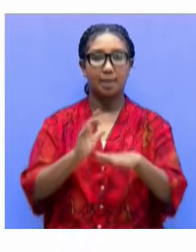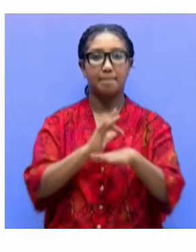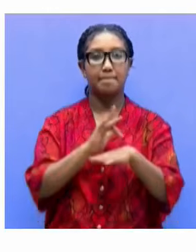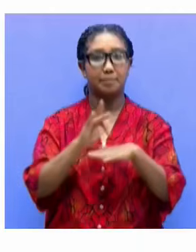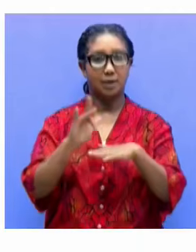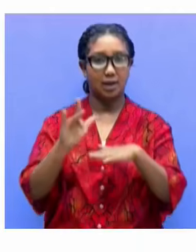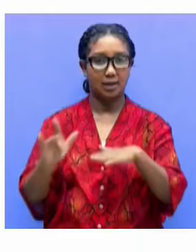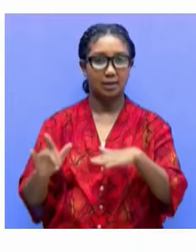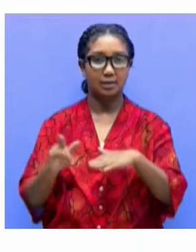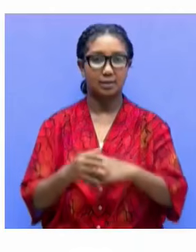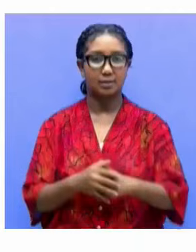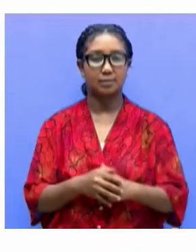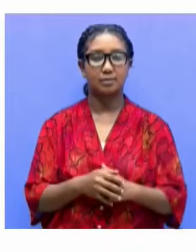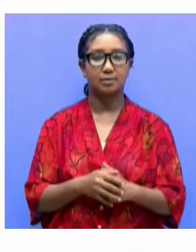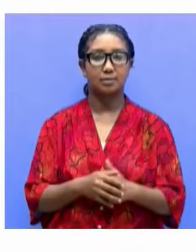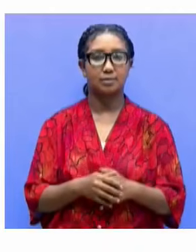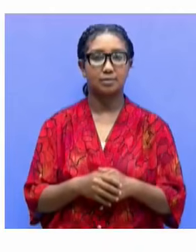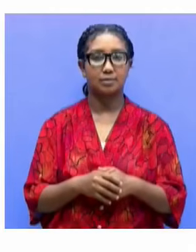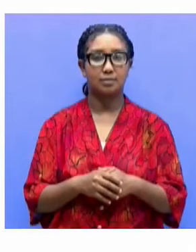blank